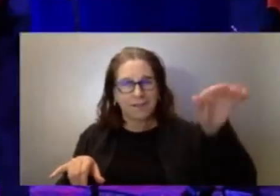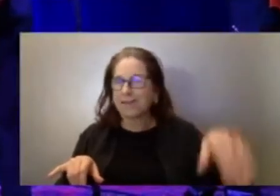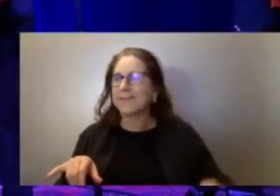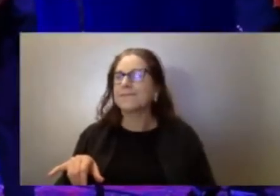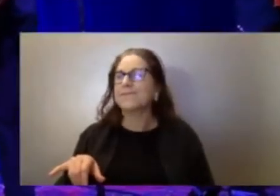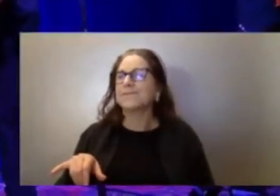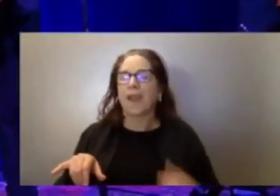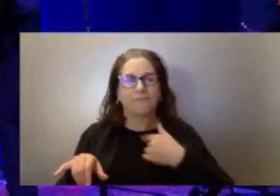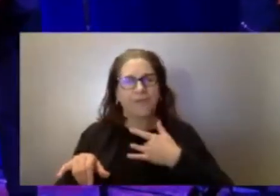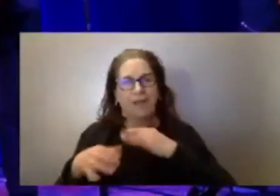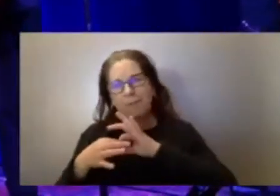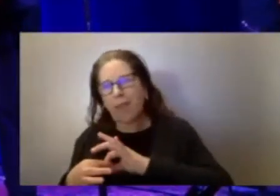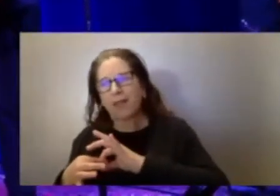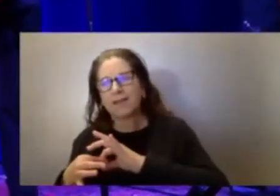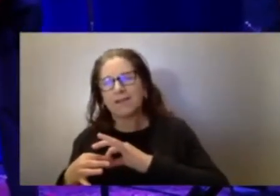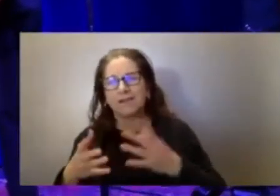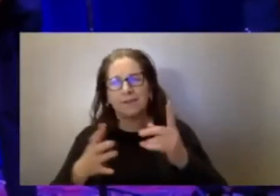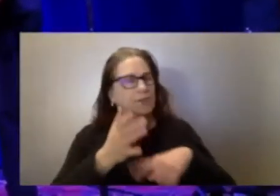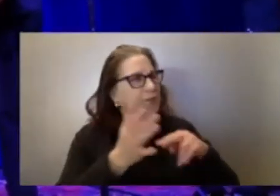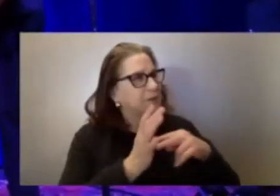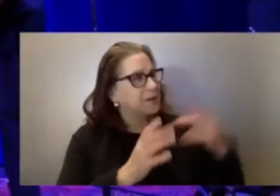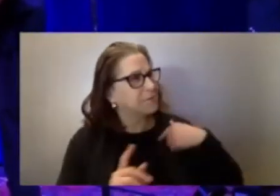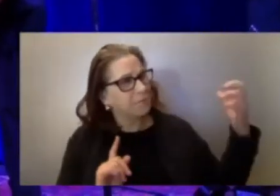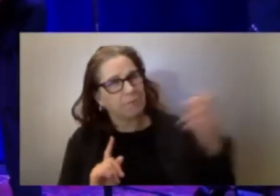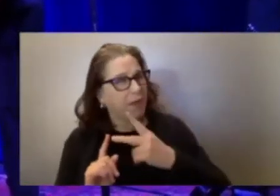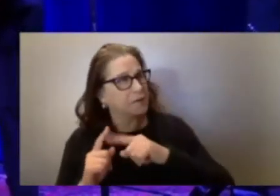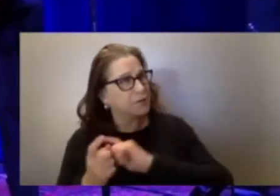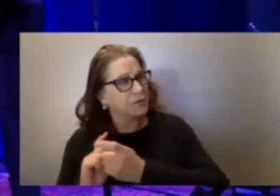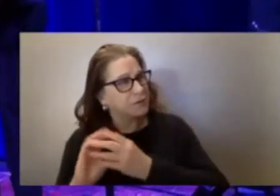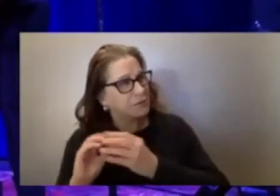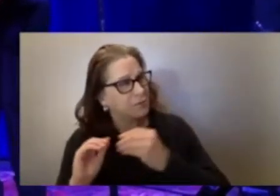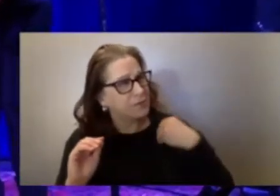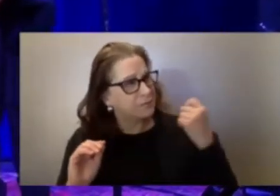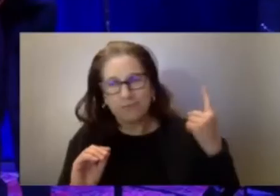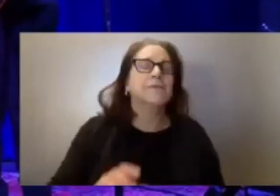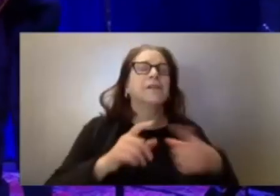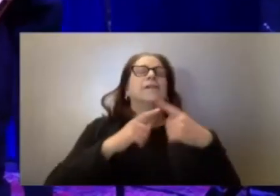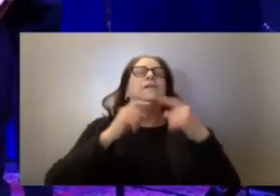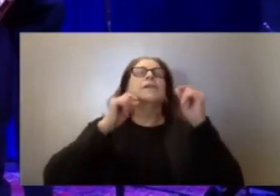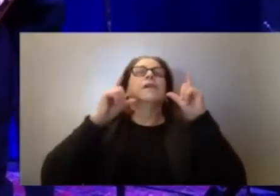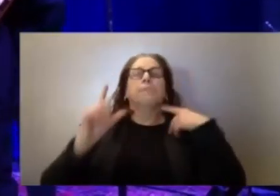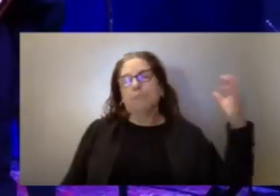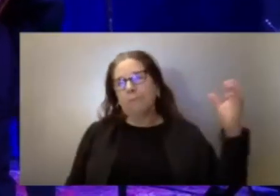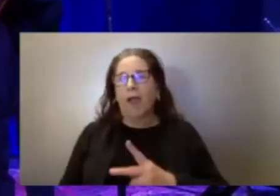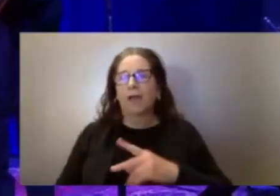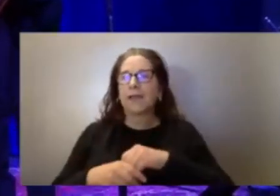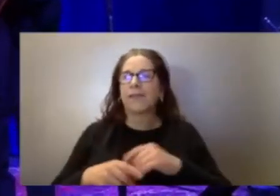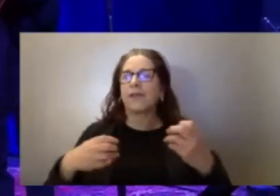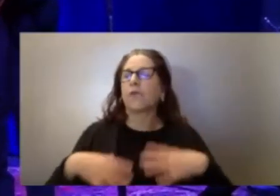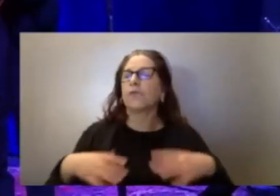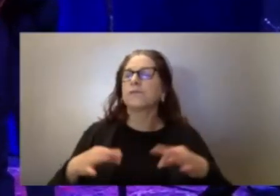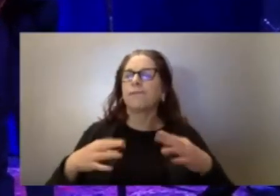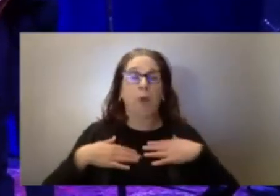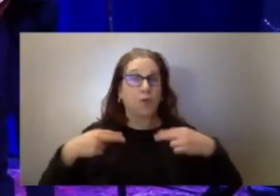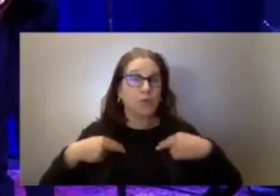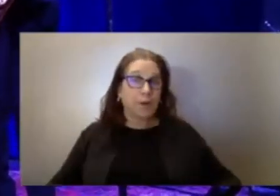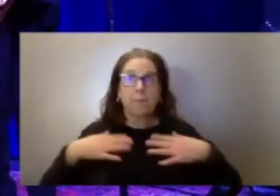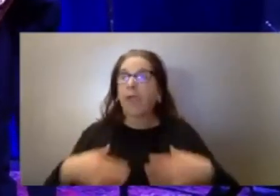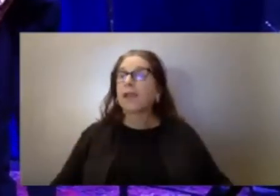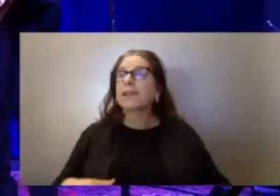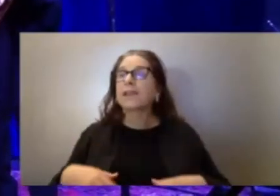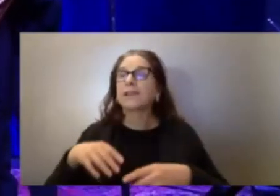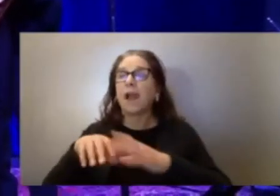do you mean, change the story? Then I am back in the clothes of my body outside the village. I am back